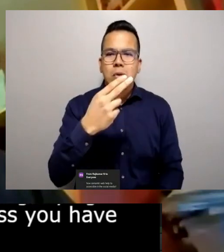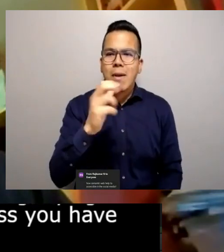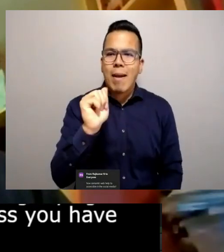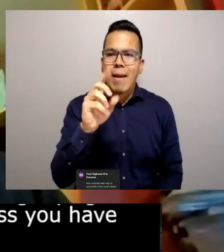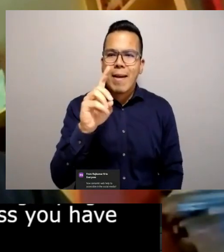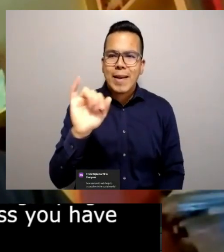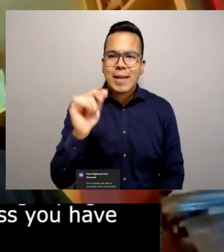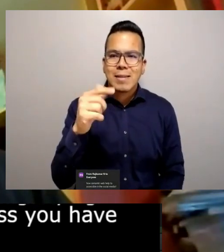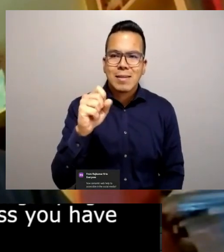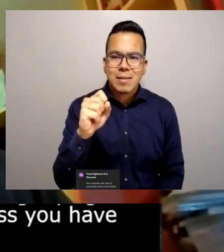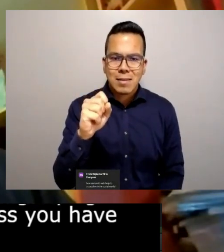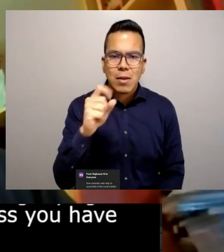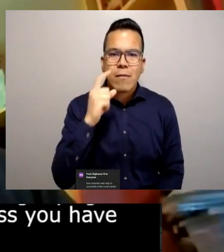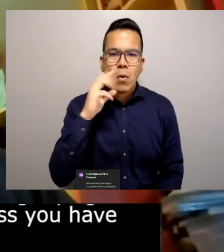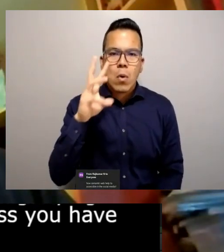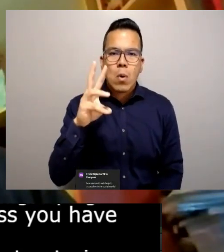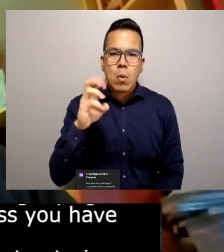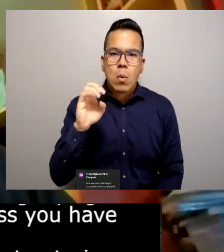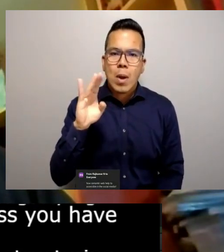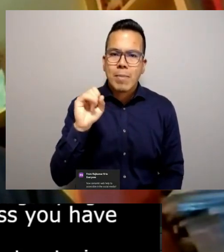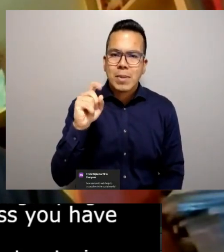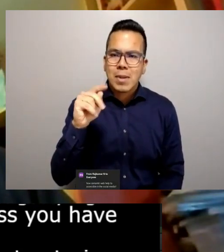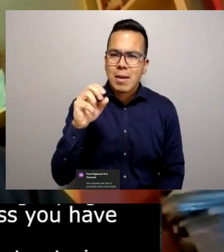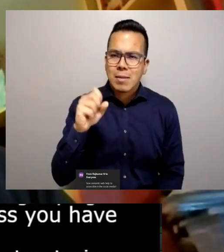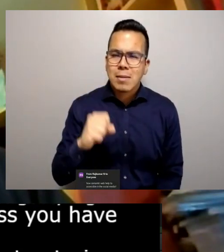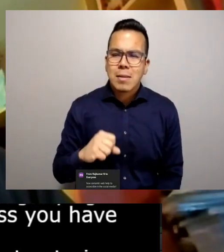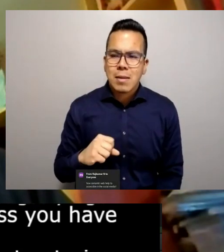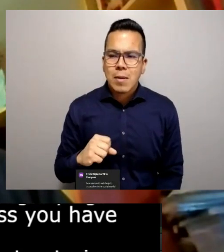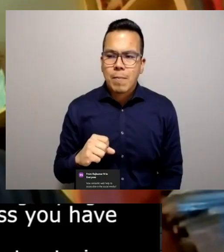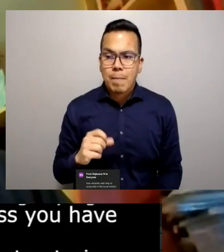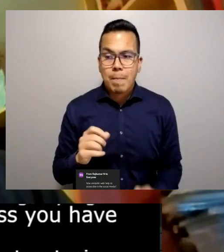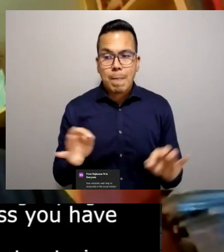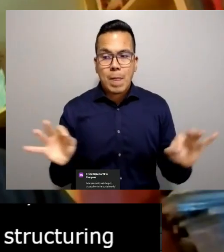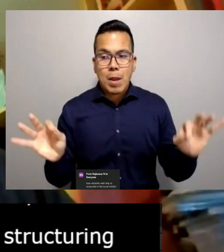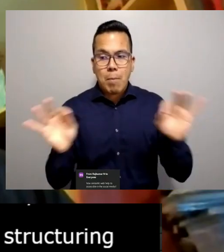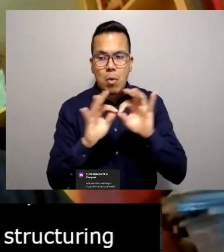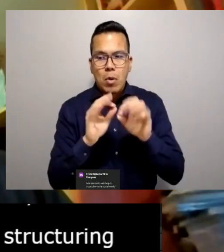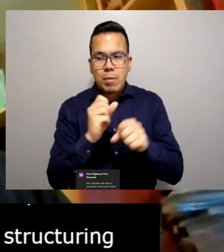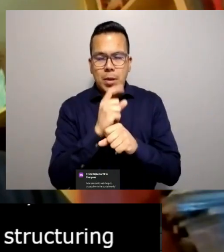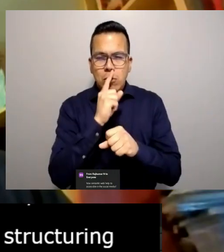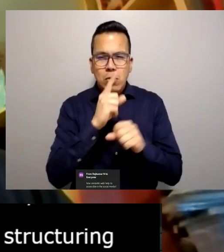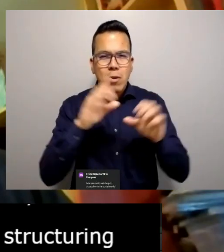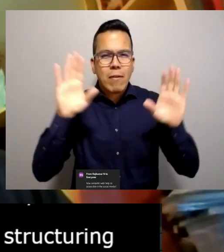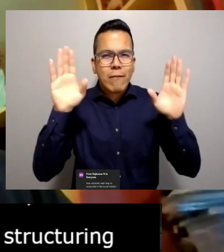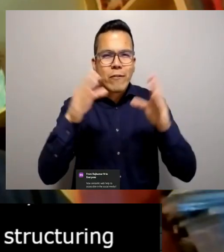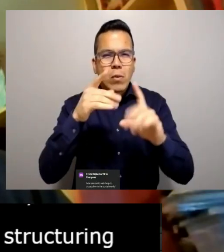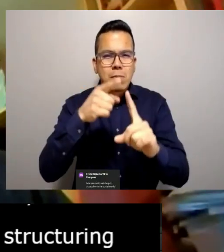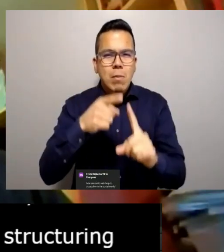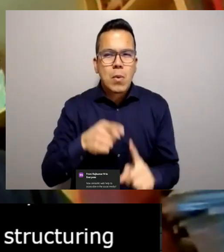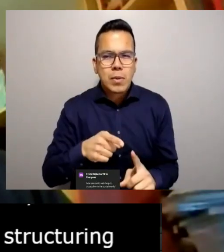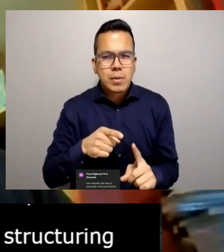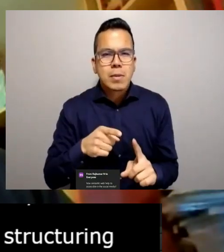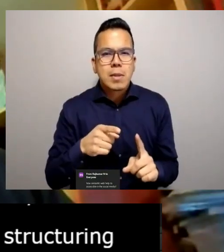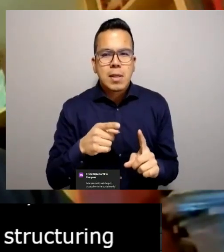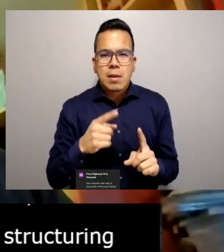structuring websites, critical in terms of creating focus points. for